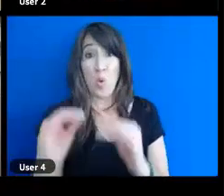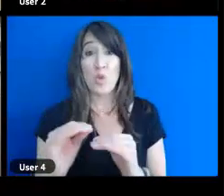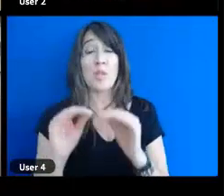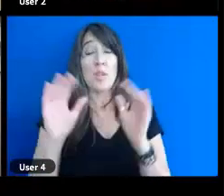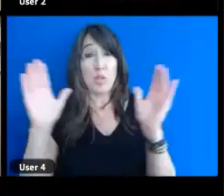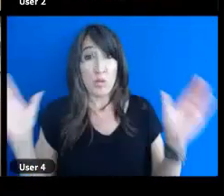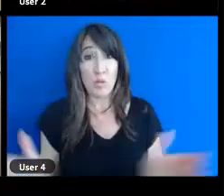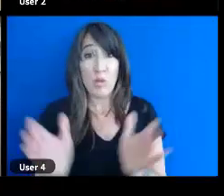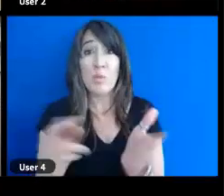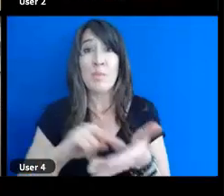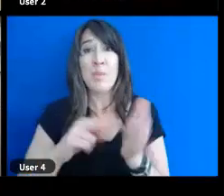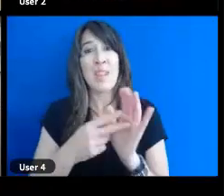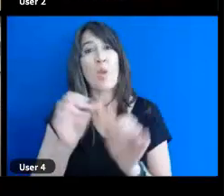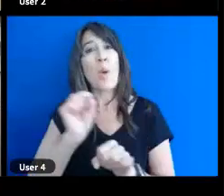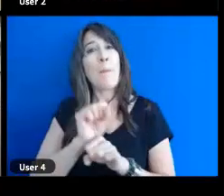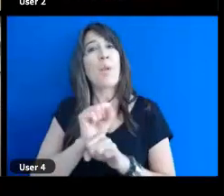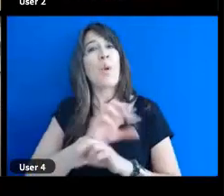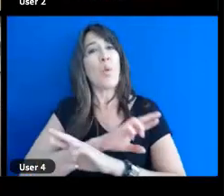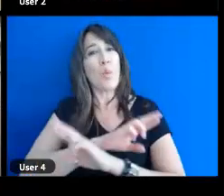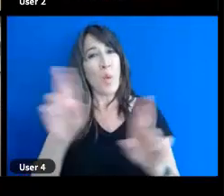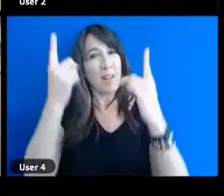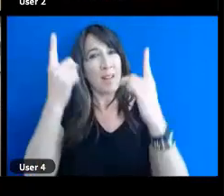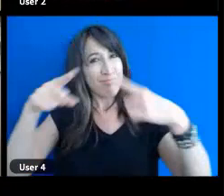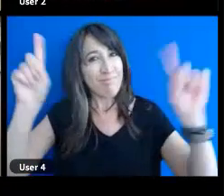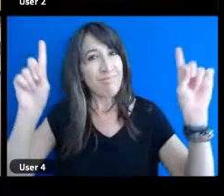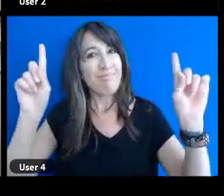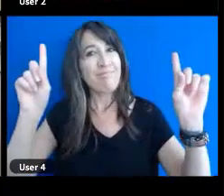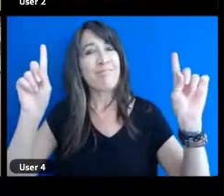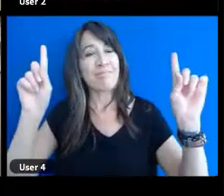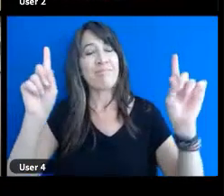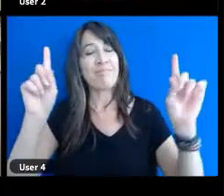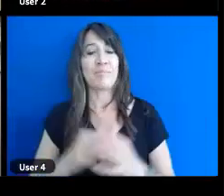and encouragement, you can set up your employees for success.